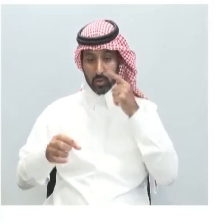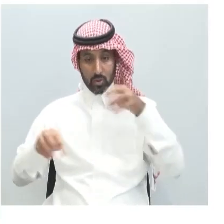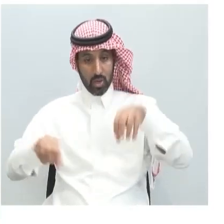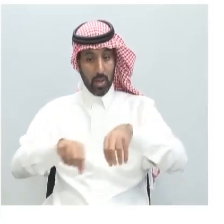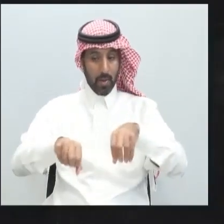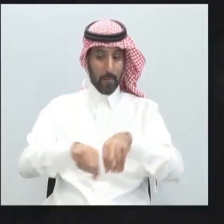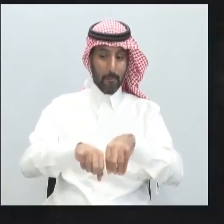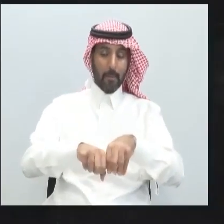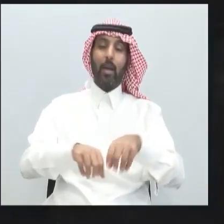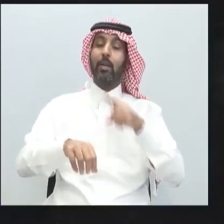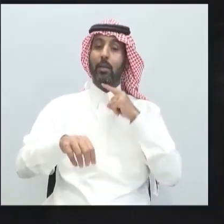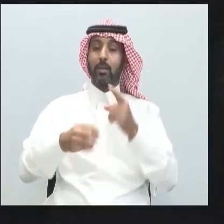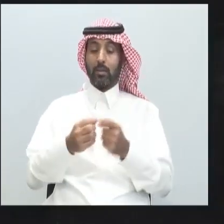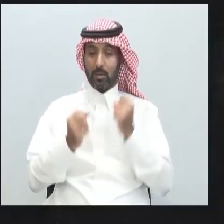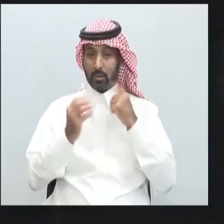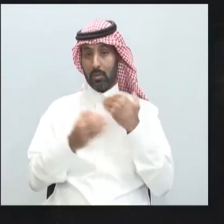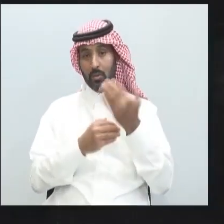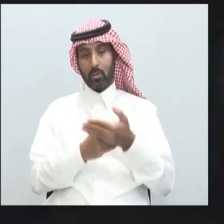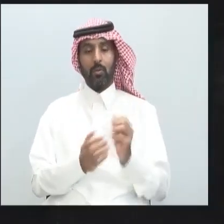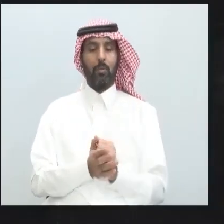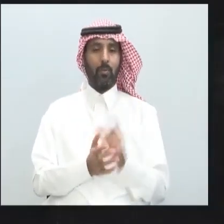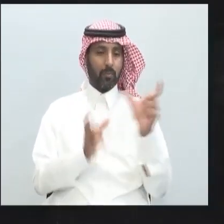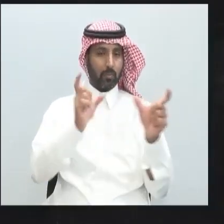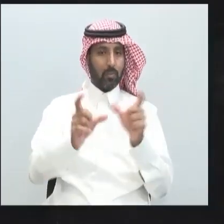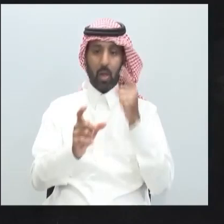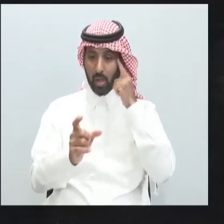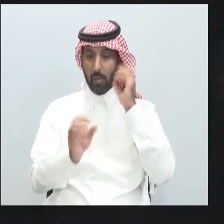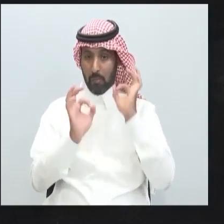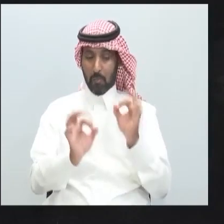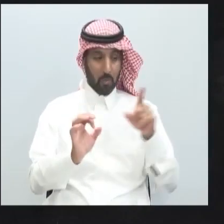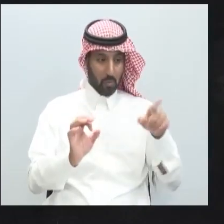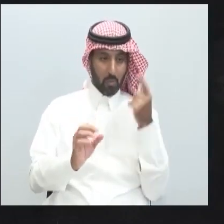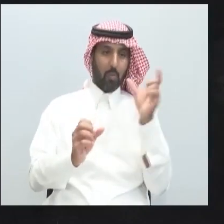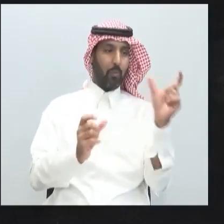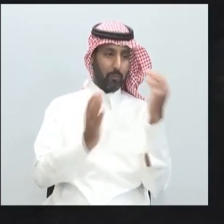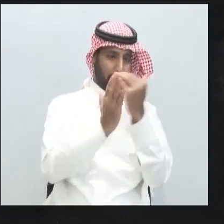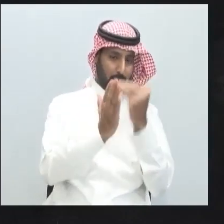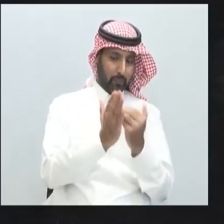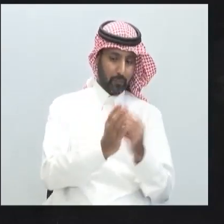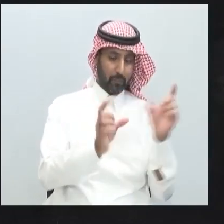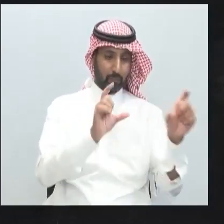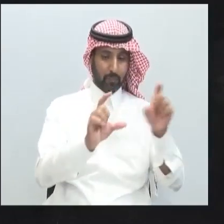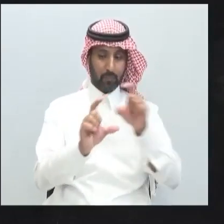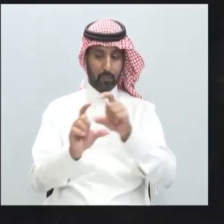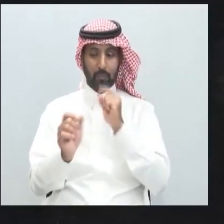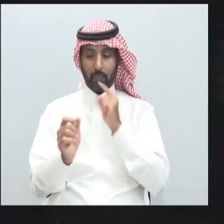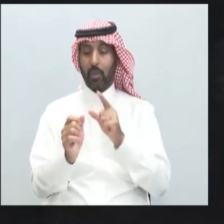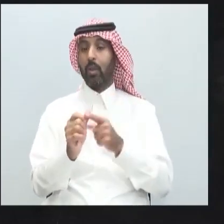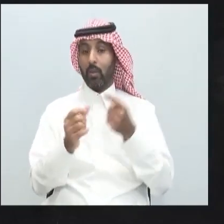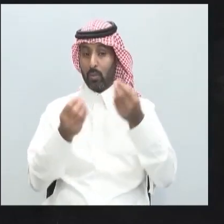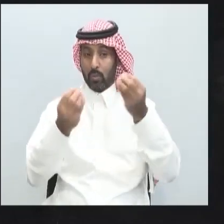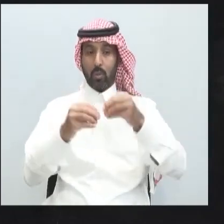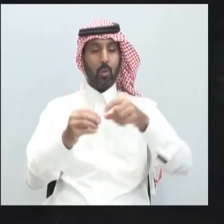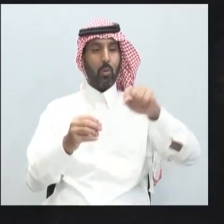Now I think you got the hang of it. So you have to remember the correct order of the adjectives if you want to use two or